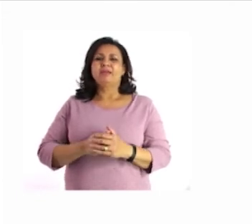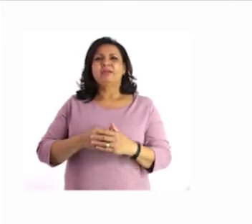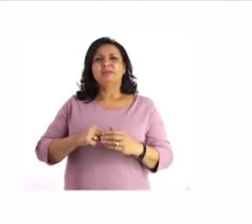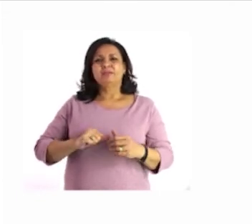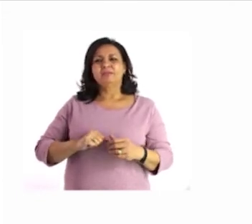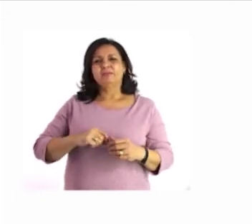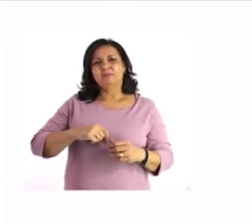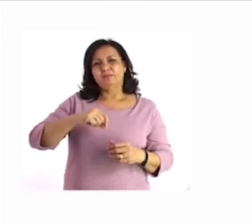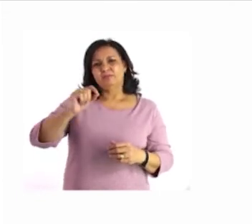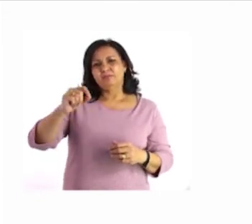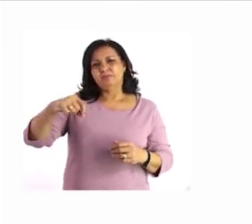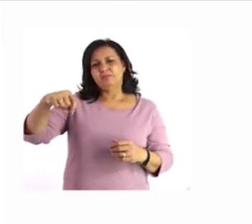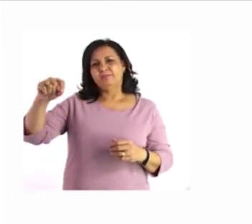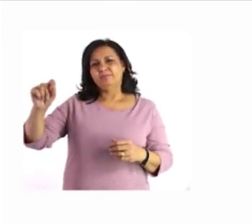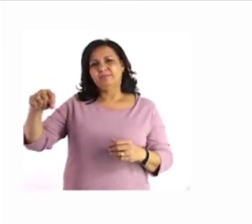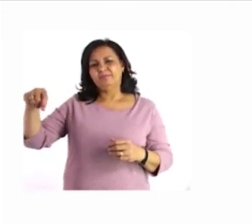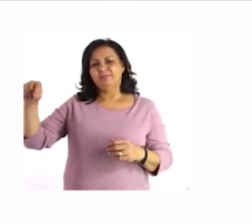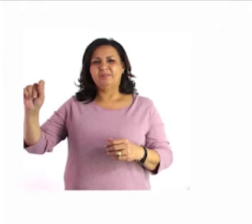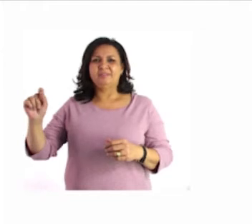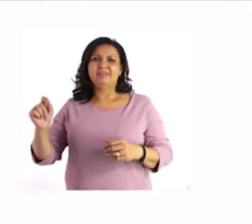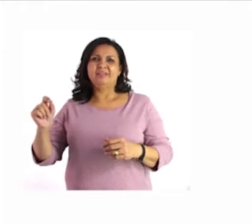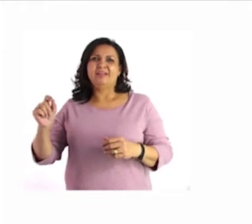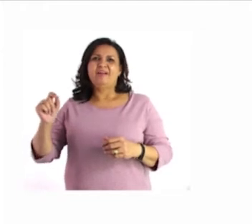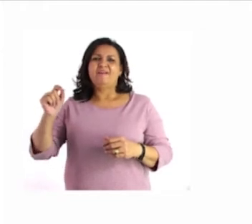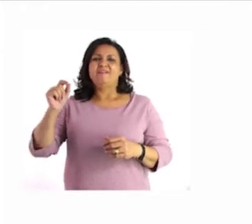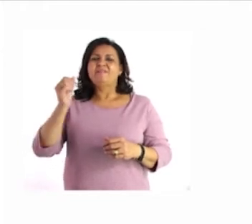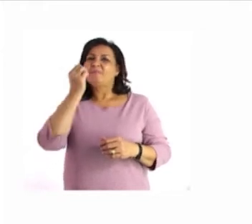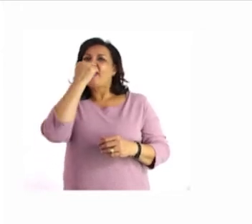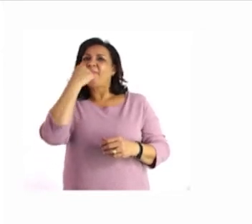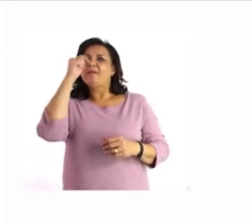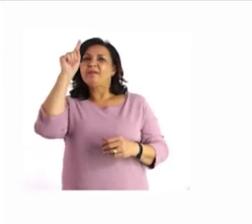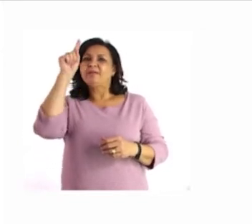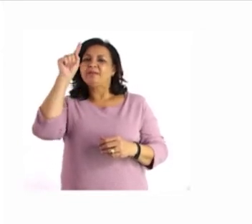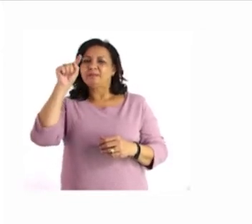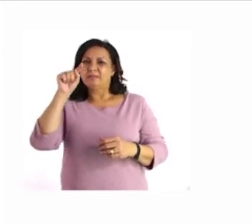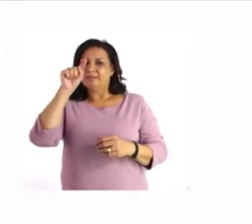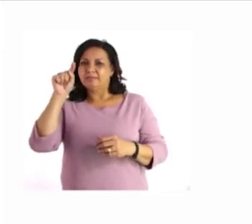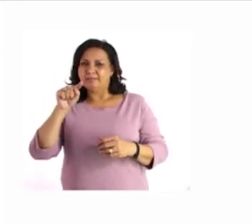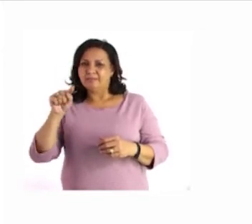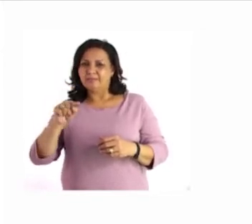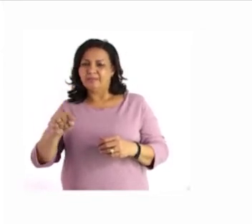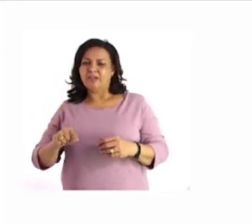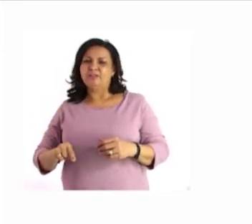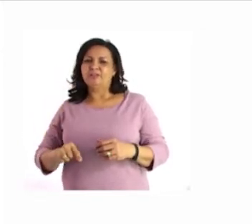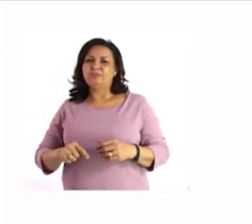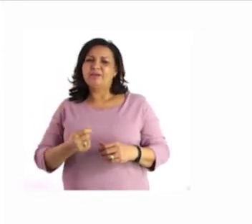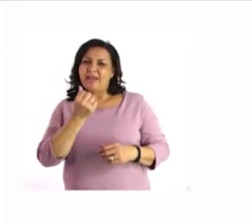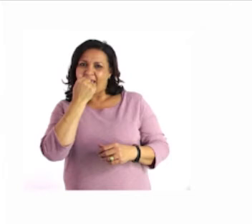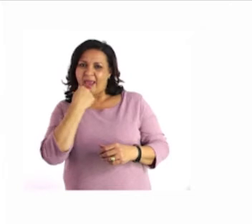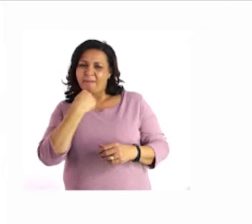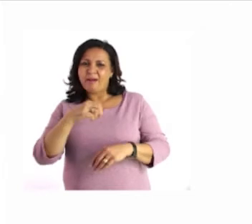to draw you closer to the smell of where the apple pie is. And as you follow that pattern, you